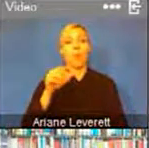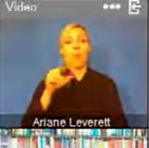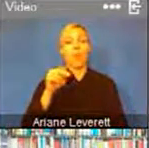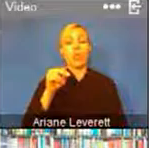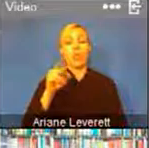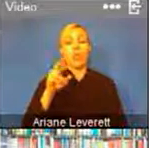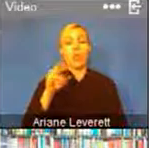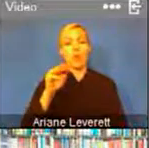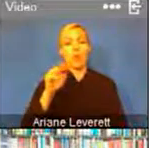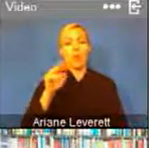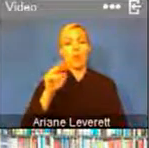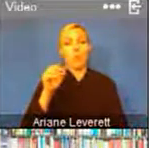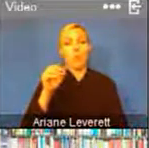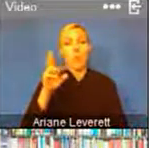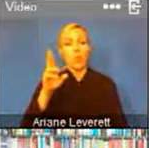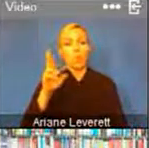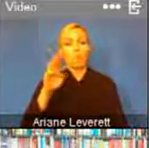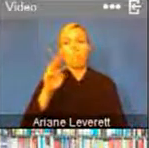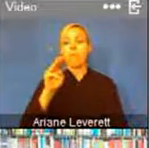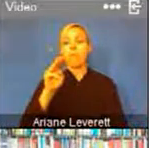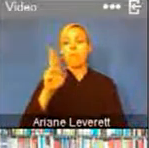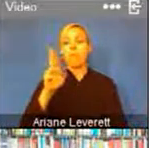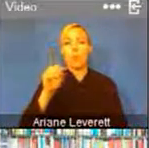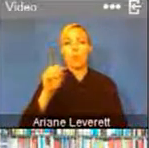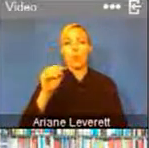Okay, you can see